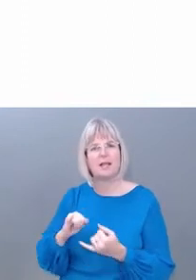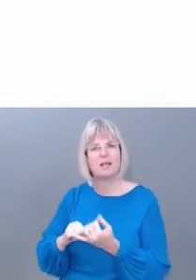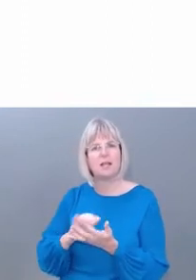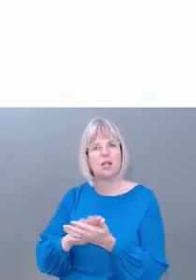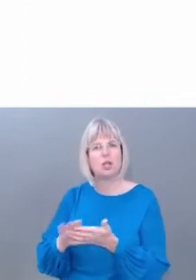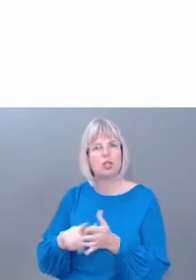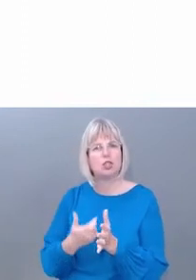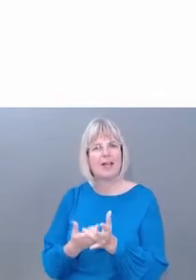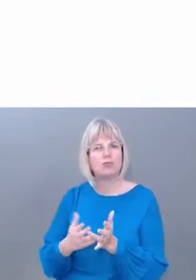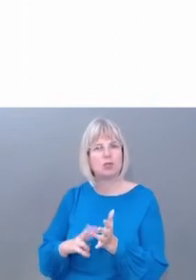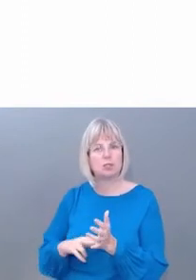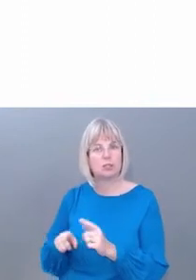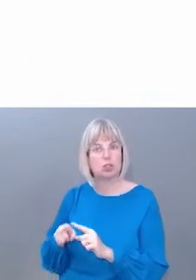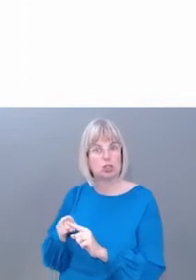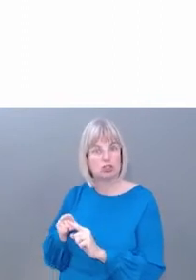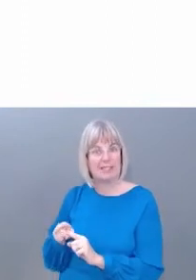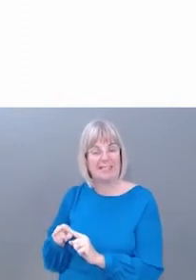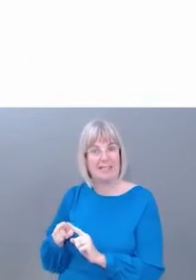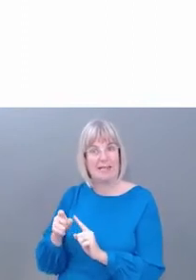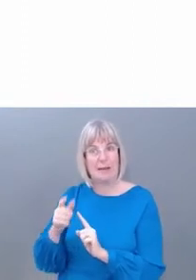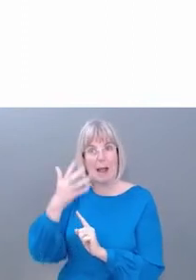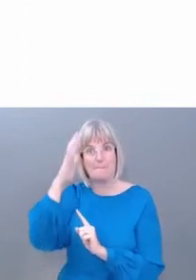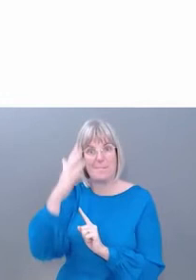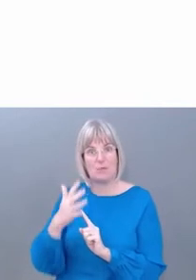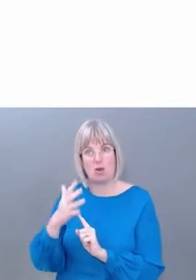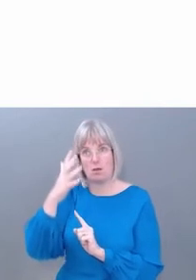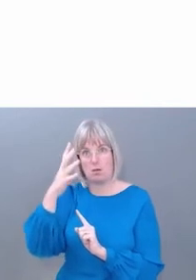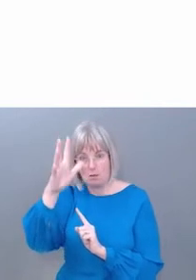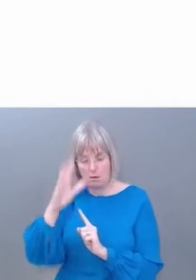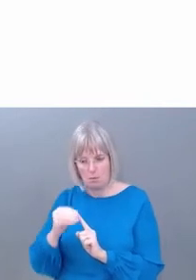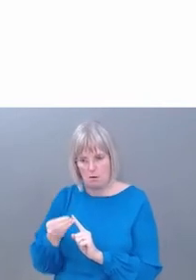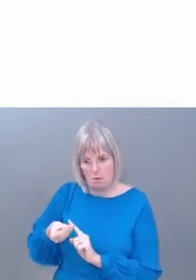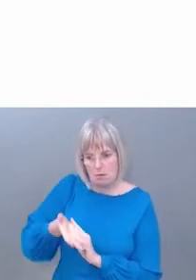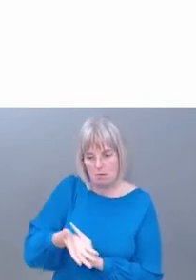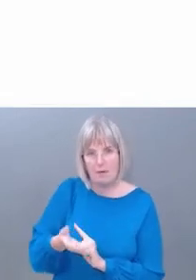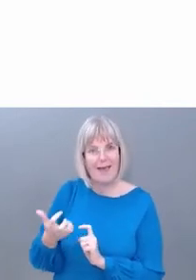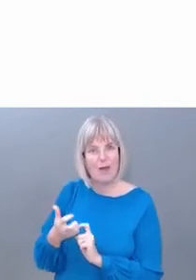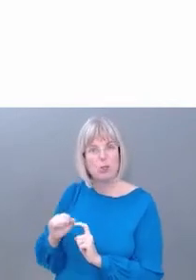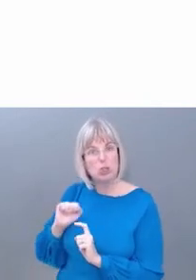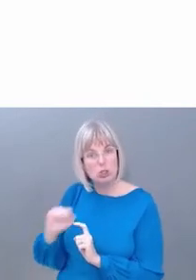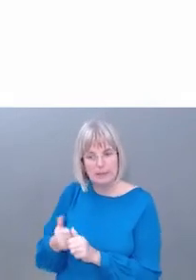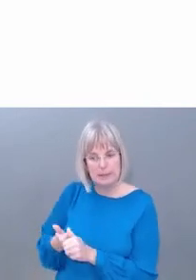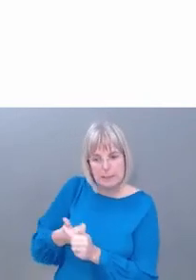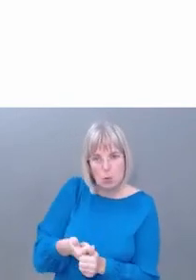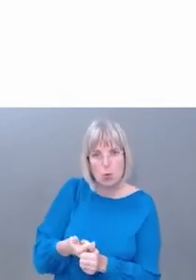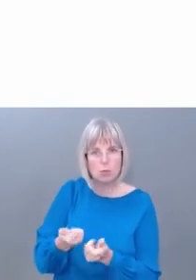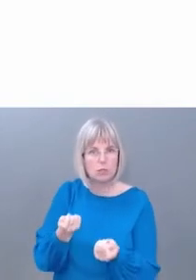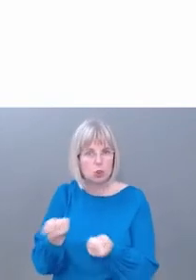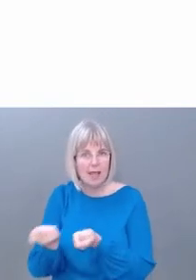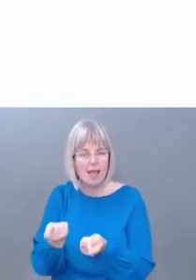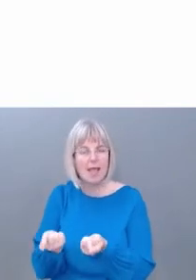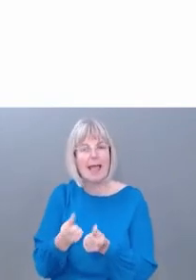how she supports and chairs and enables our network group. And I'm just going to talk a little bit more about